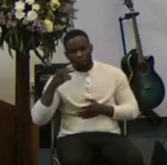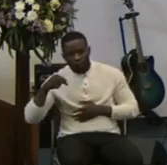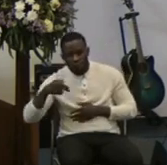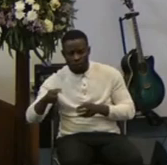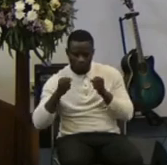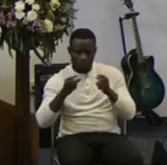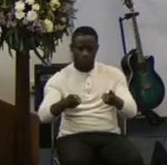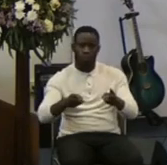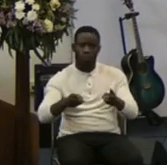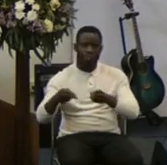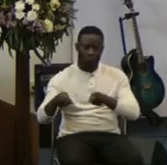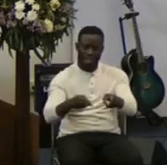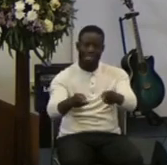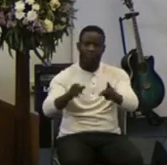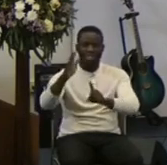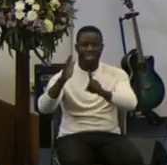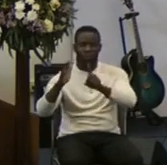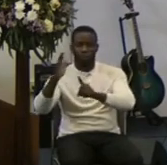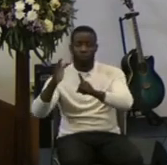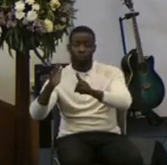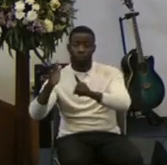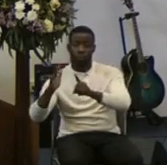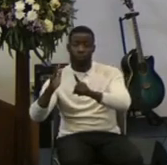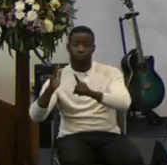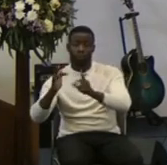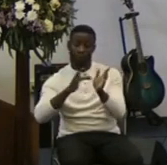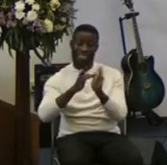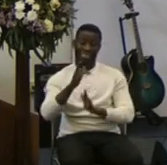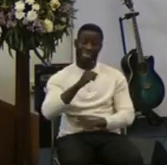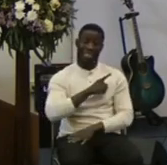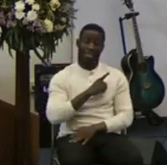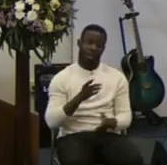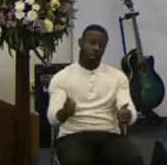through the valley of the shadow. For Jesus' sake, amen.